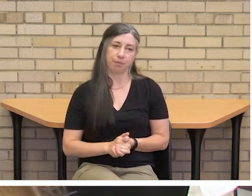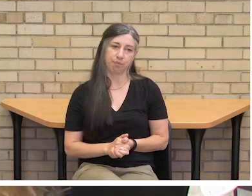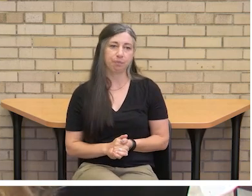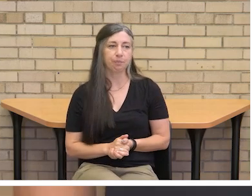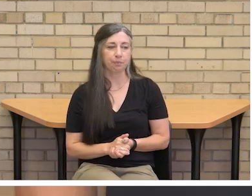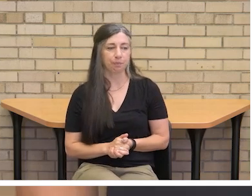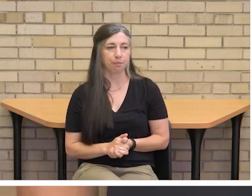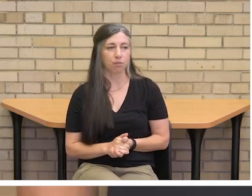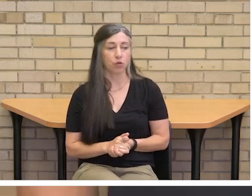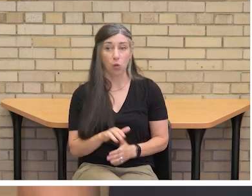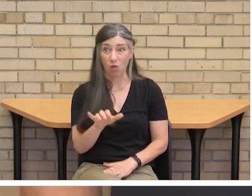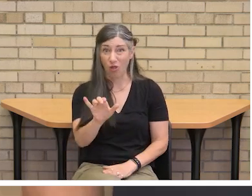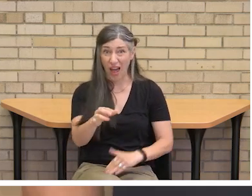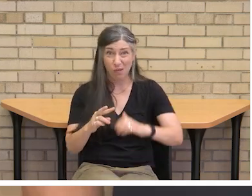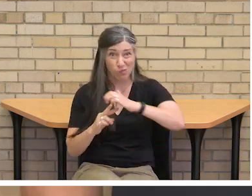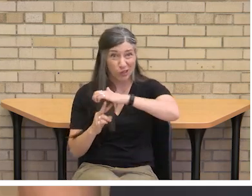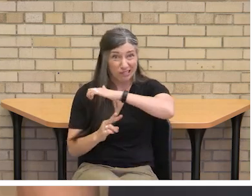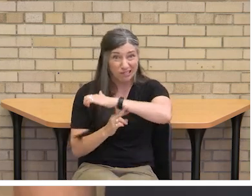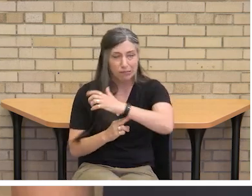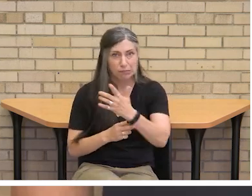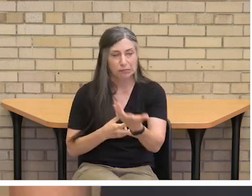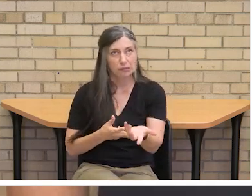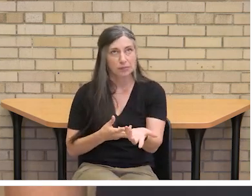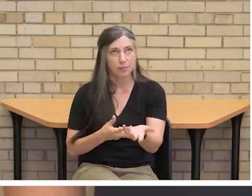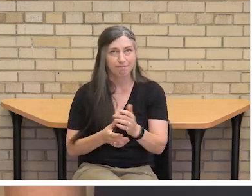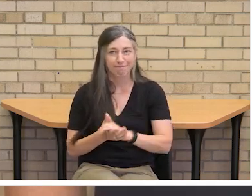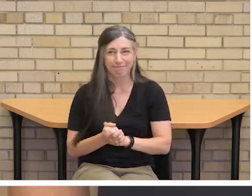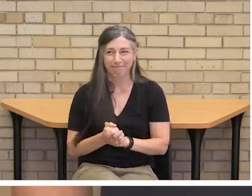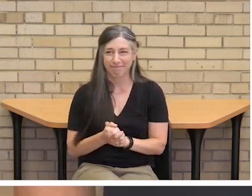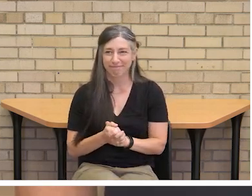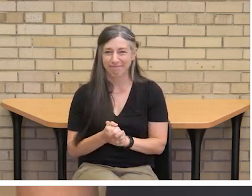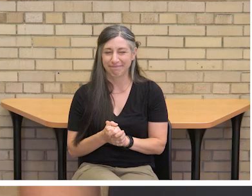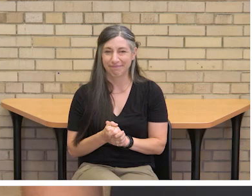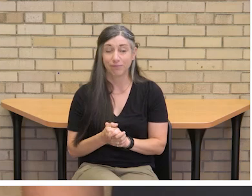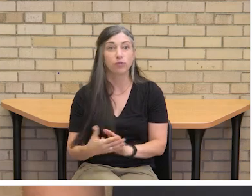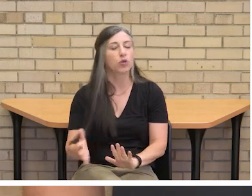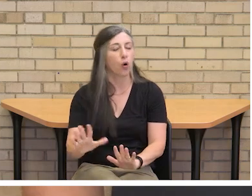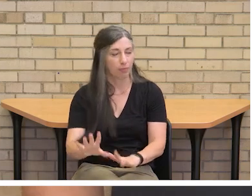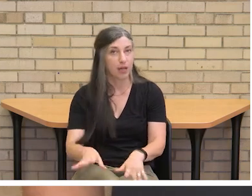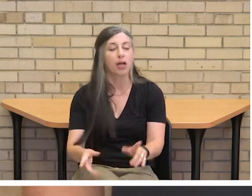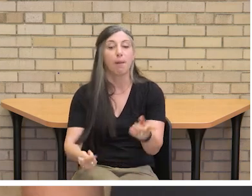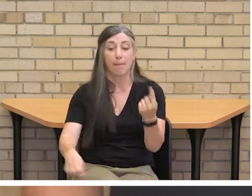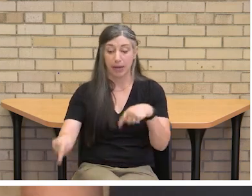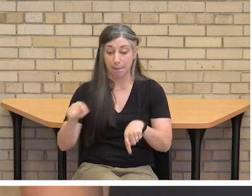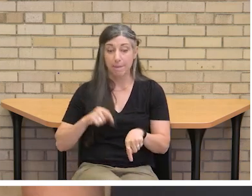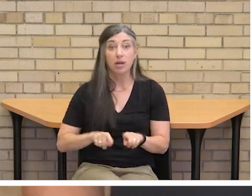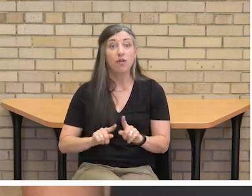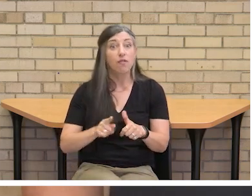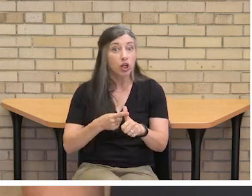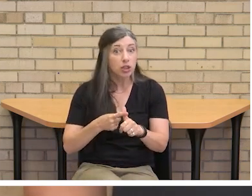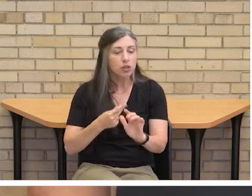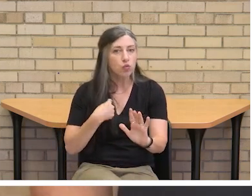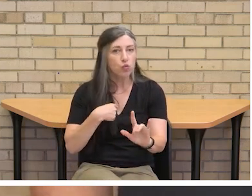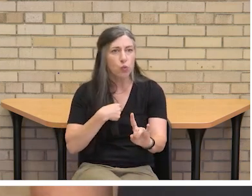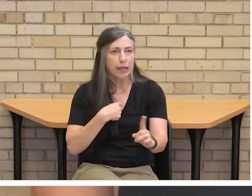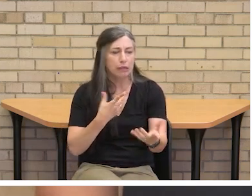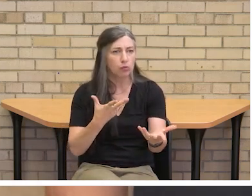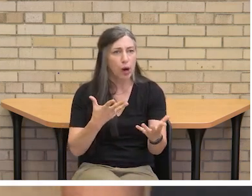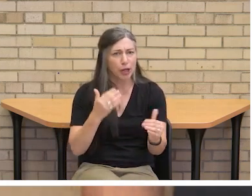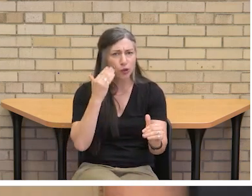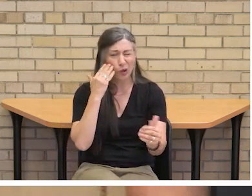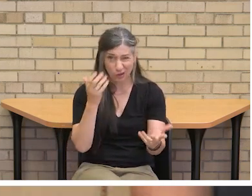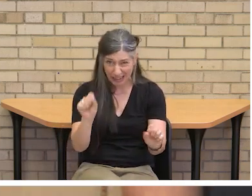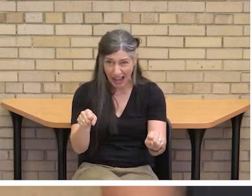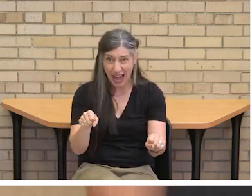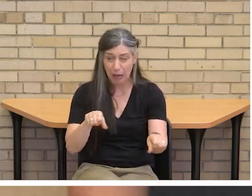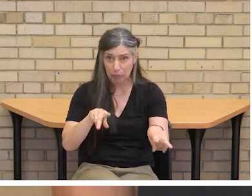because of the type of bridge that it is. So one thing that we were debating earlier on was, is there going to be a way to maintain